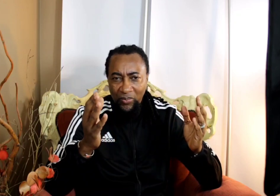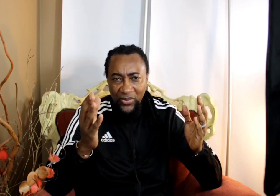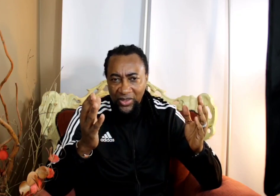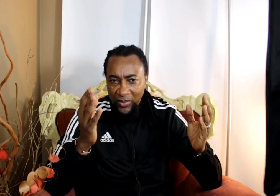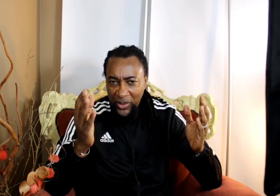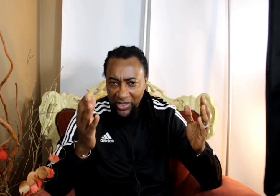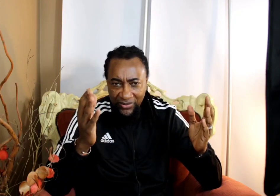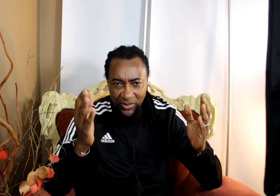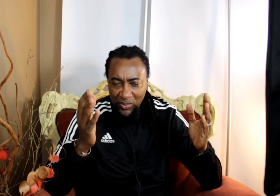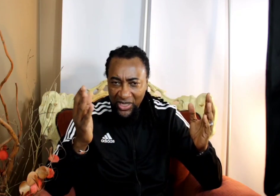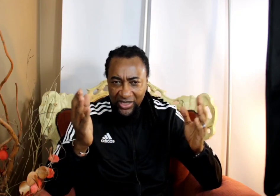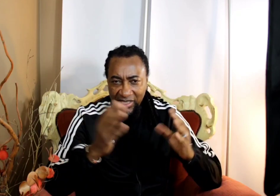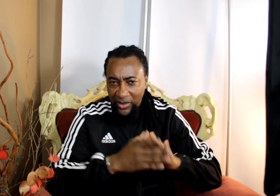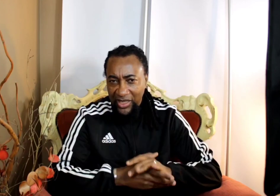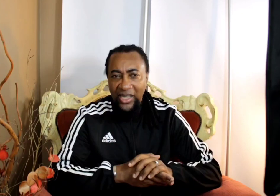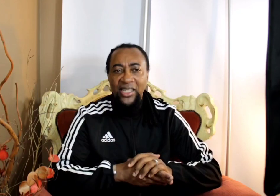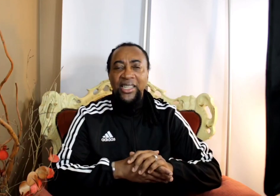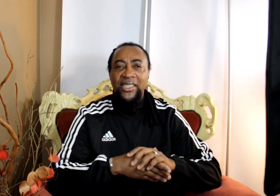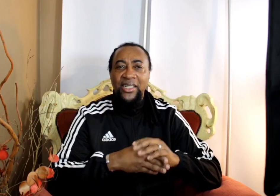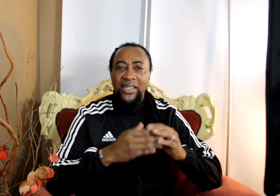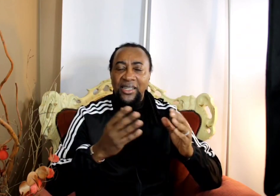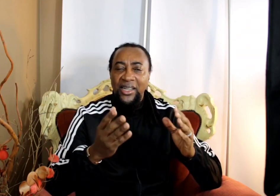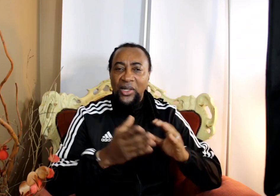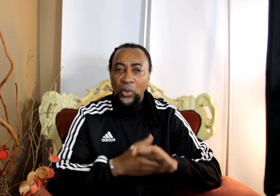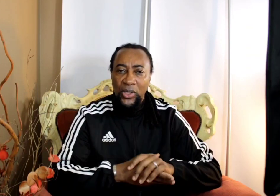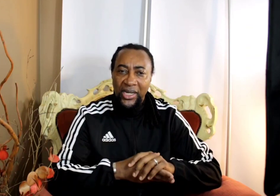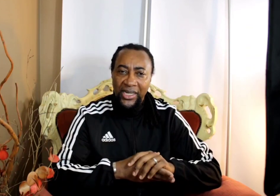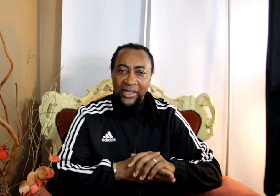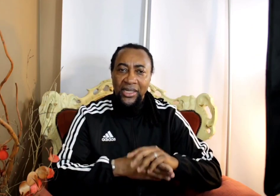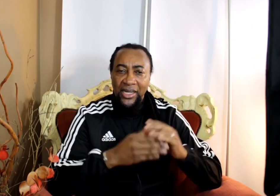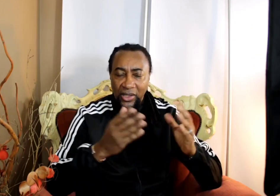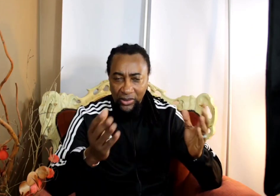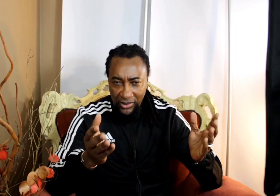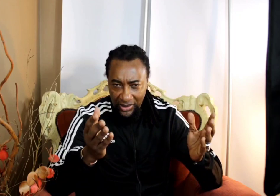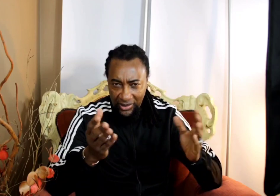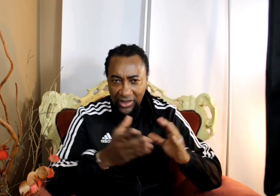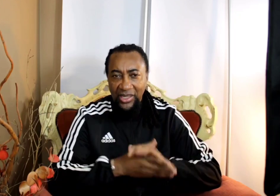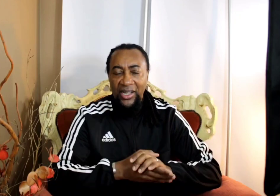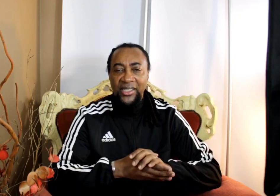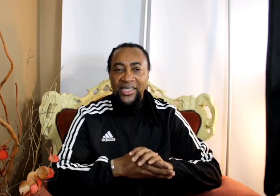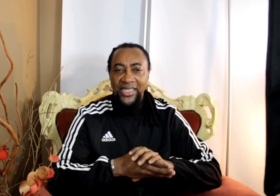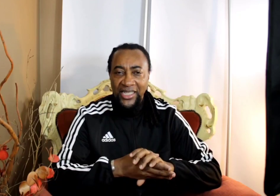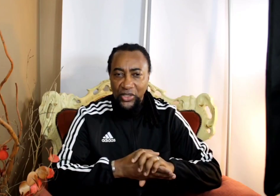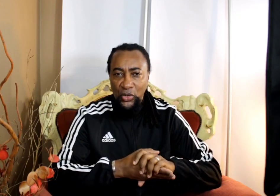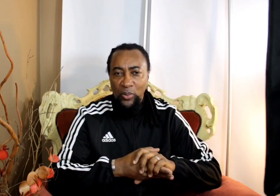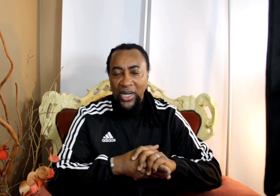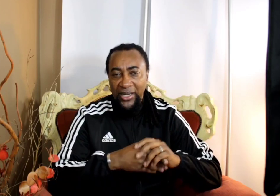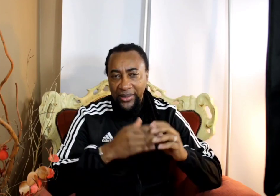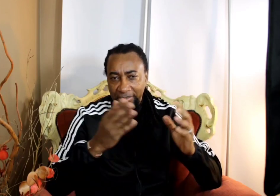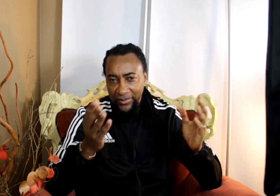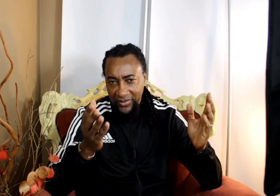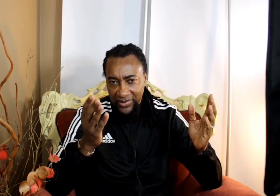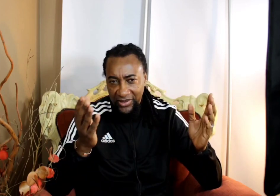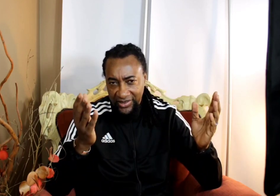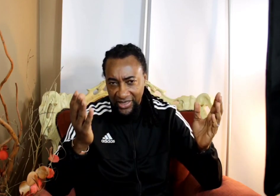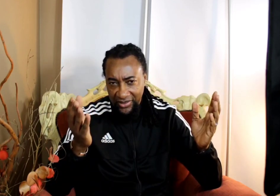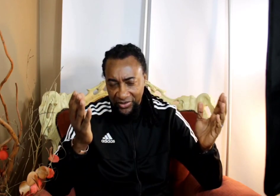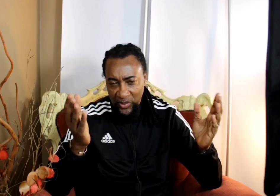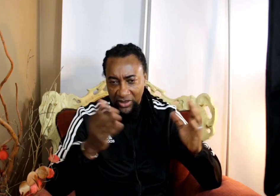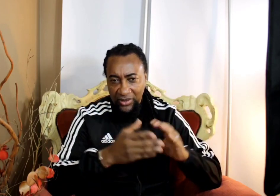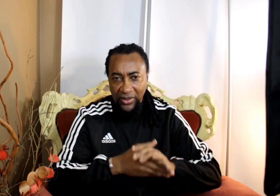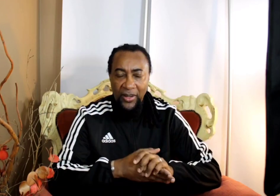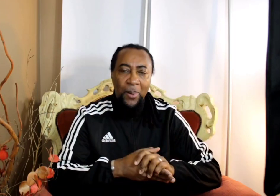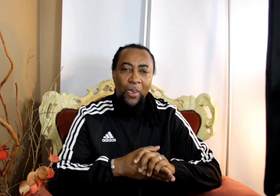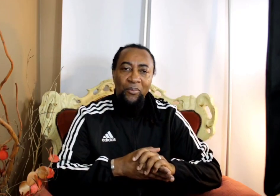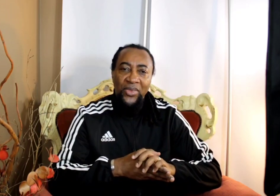if you pay for a big chat lawyer, you get a court, a, a, a lawyer assigned to you by the state